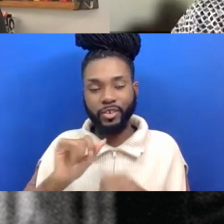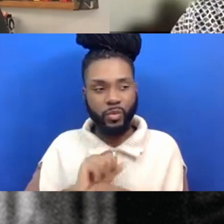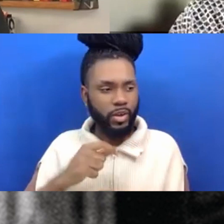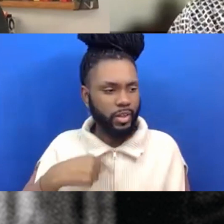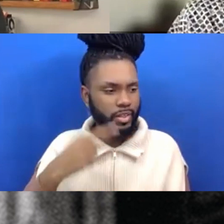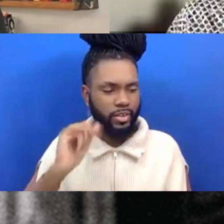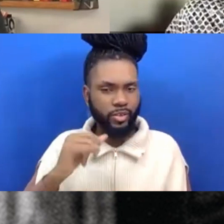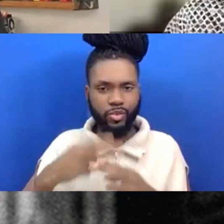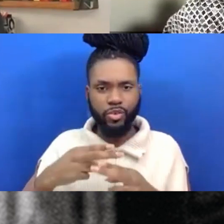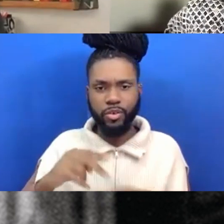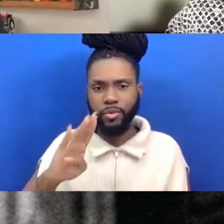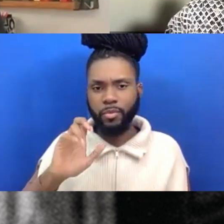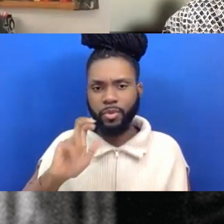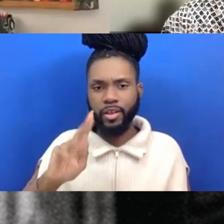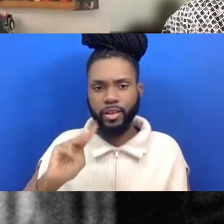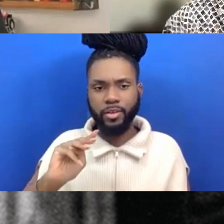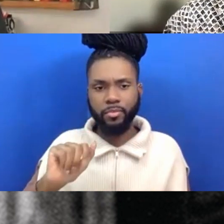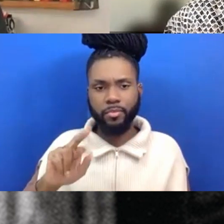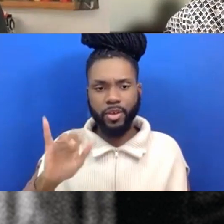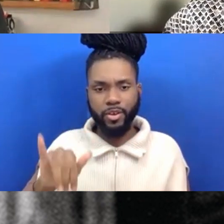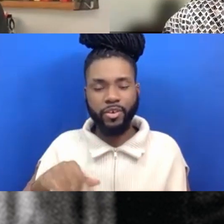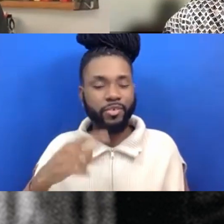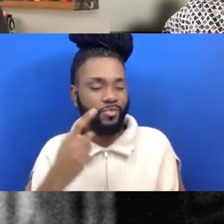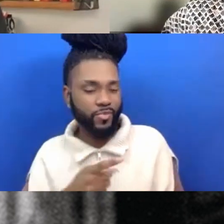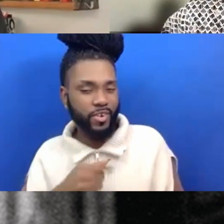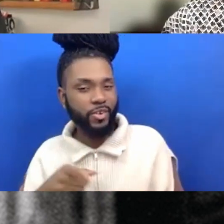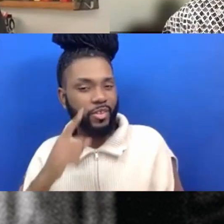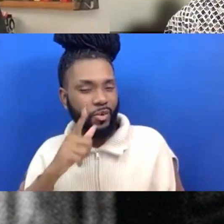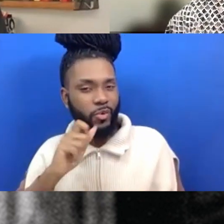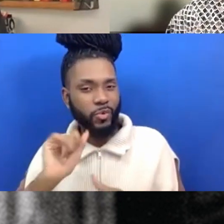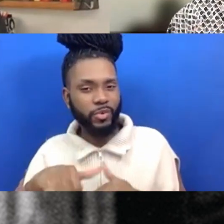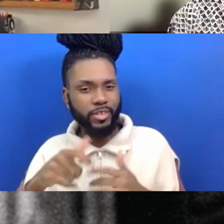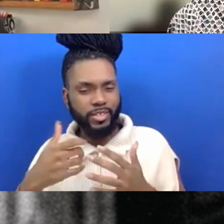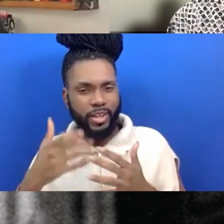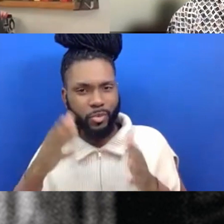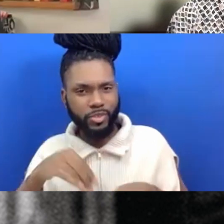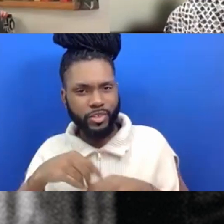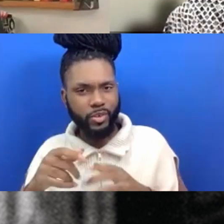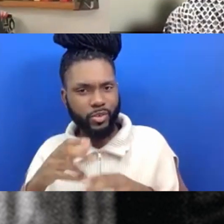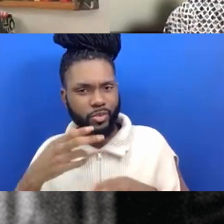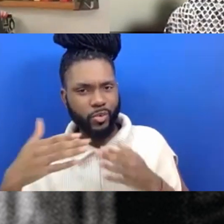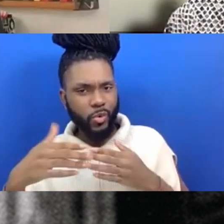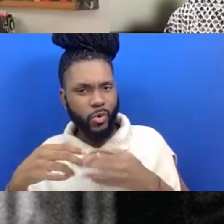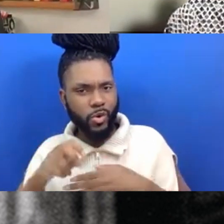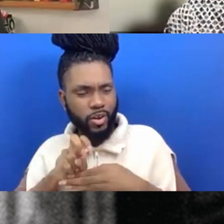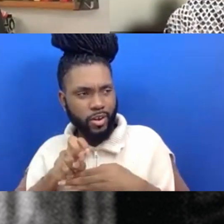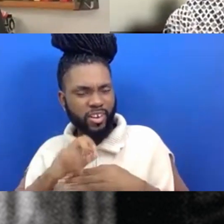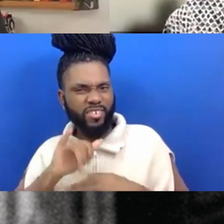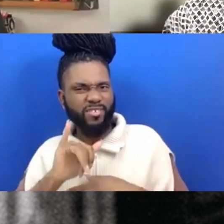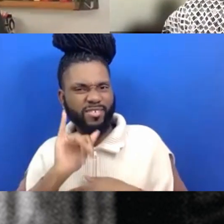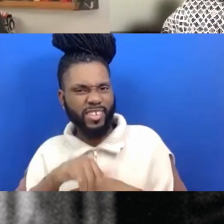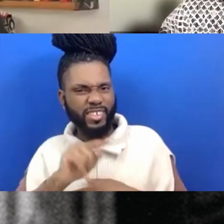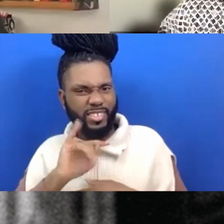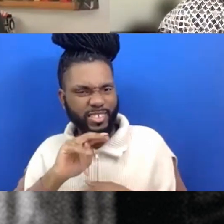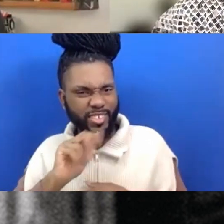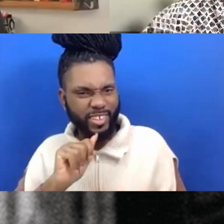Black Mary. It was Black Mary. It was like, who's that Yeah. contortionist in the corner? And then I was like, oh, shit, that's Tina. And so,